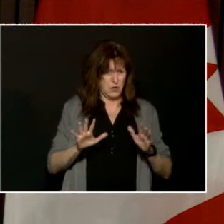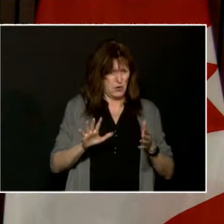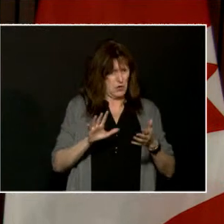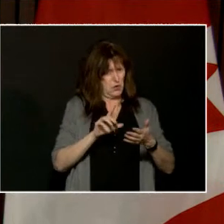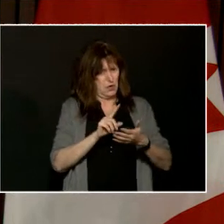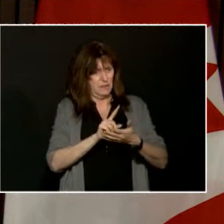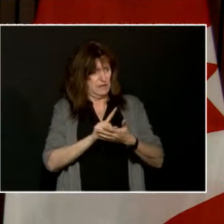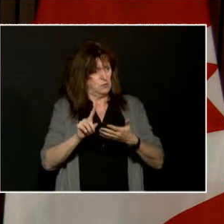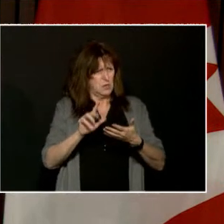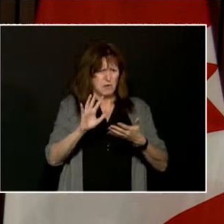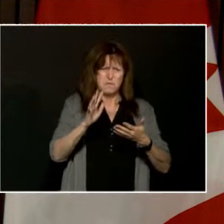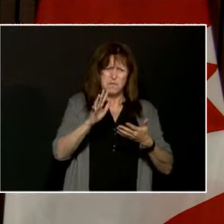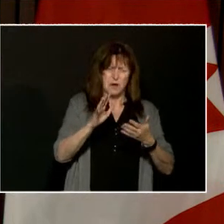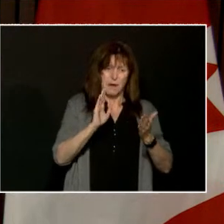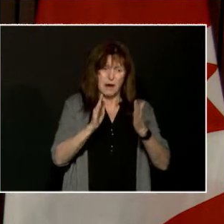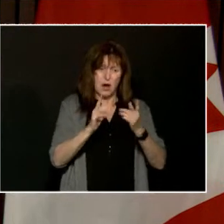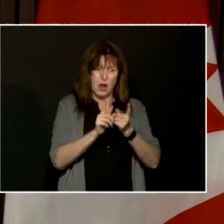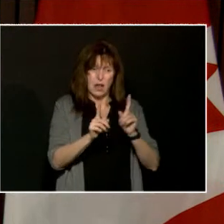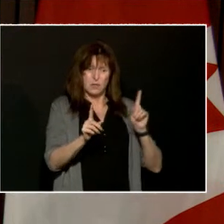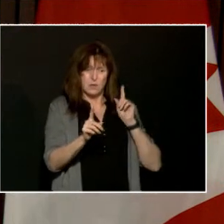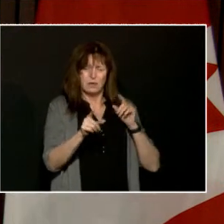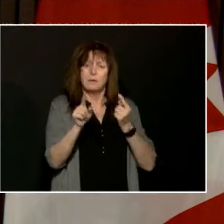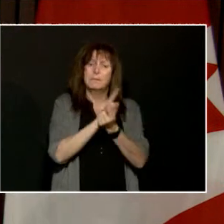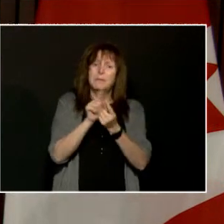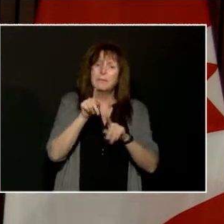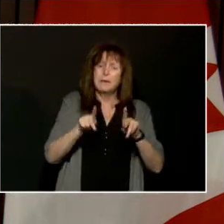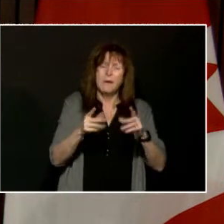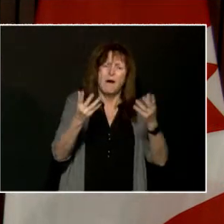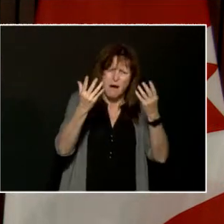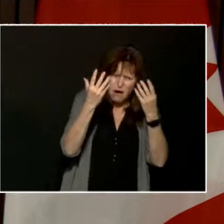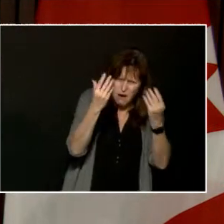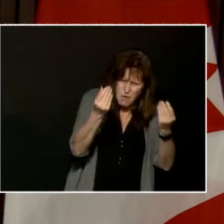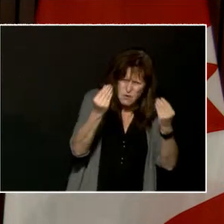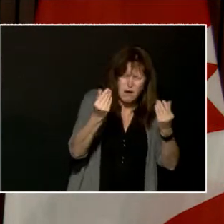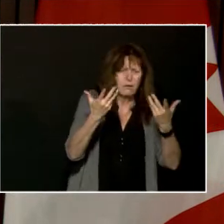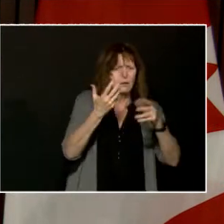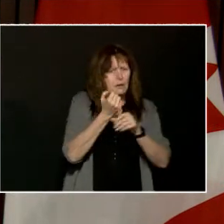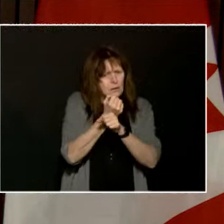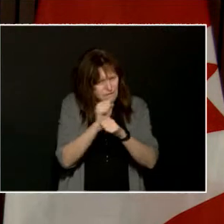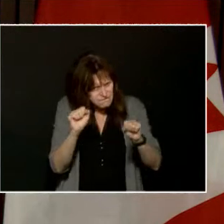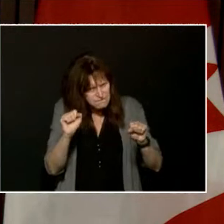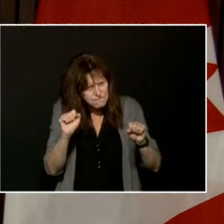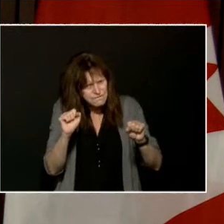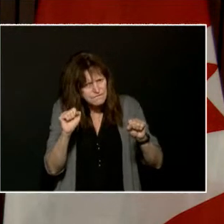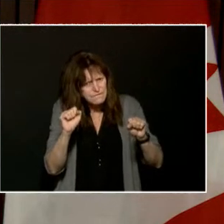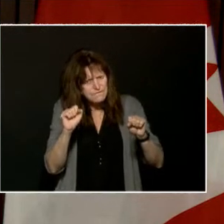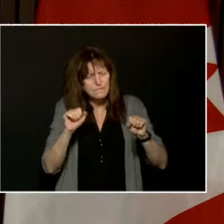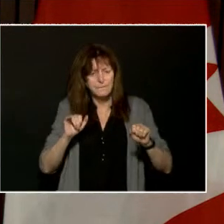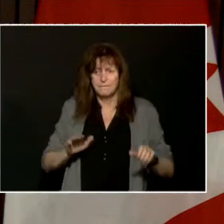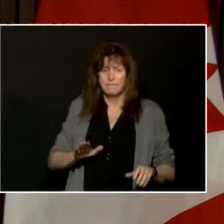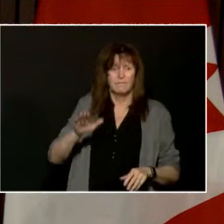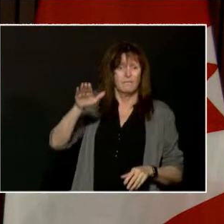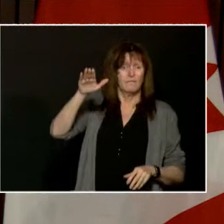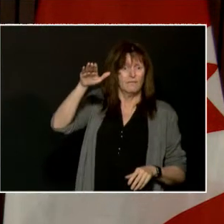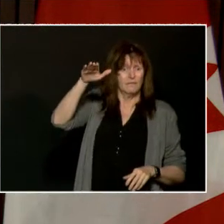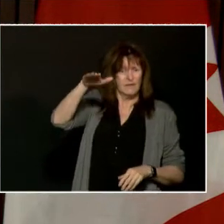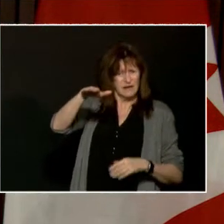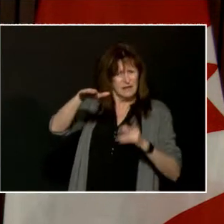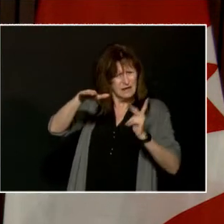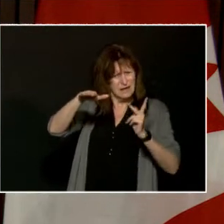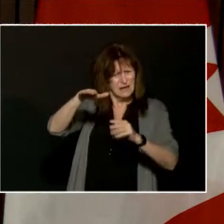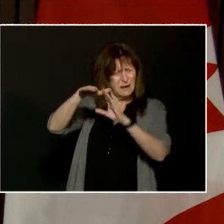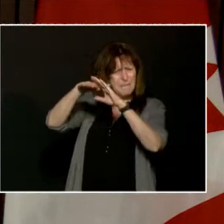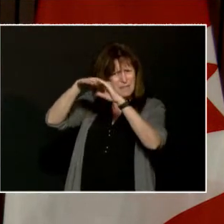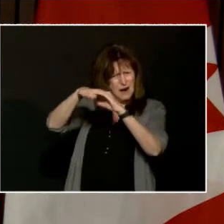so outside safely. We've changed the picture. Now we need to lock in those changes. So let's get to the